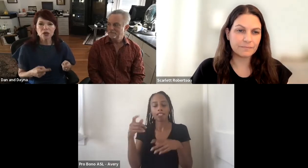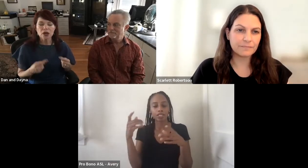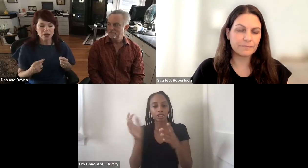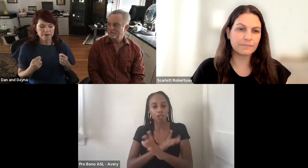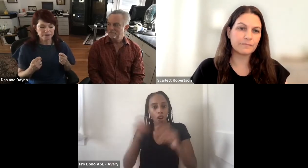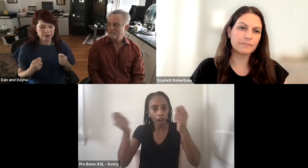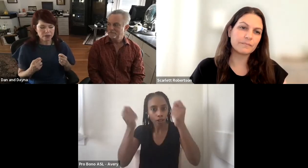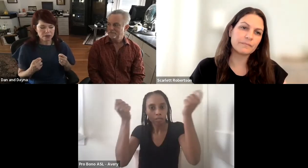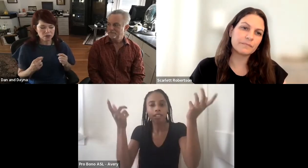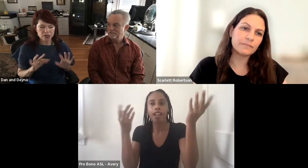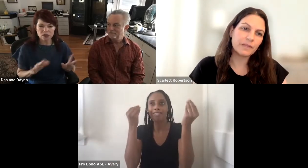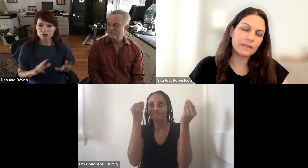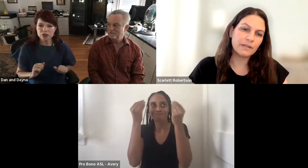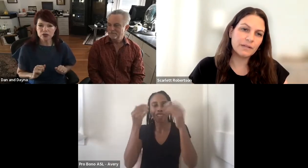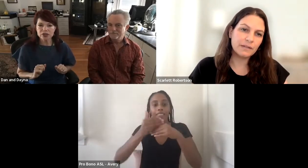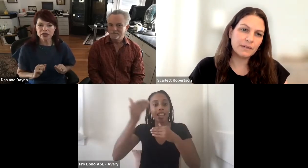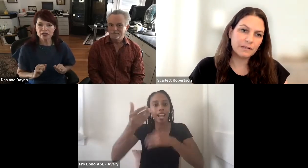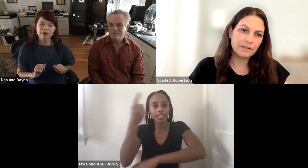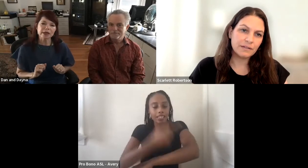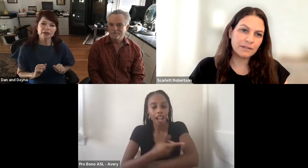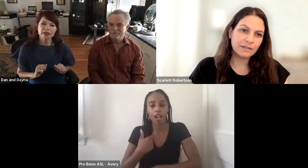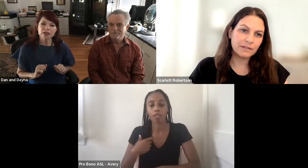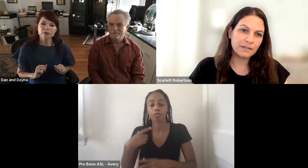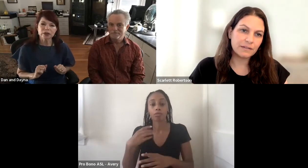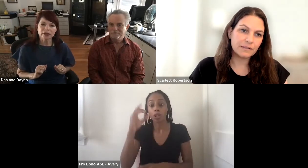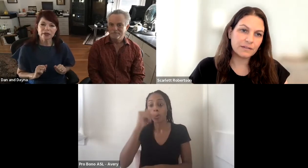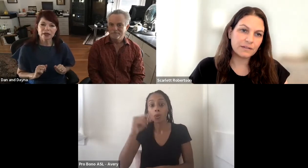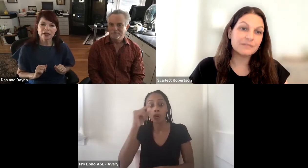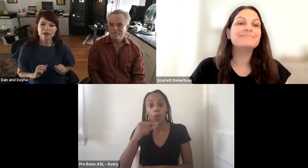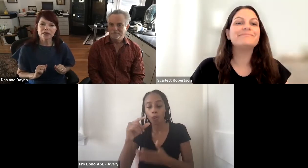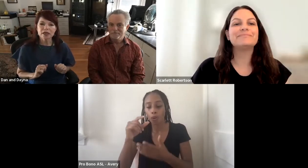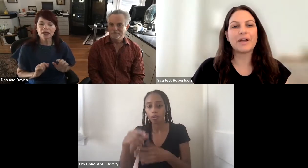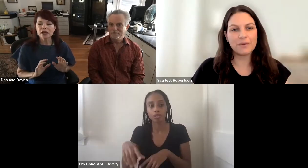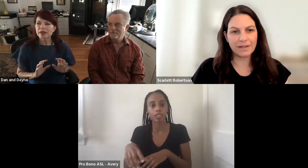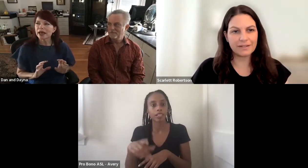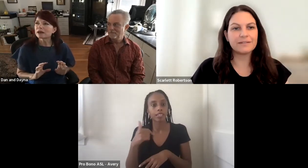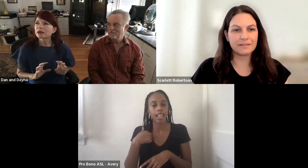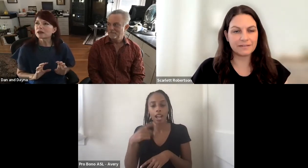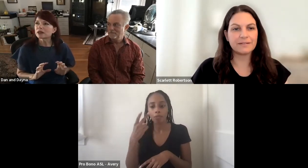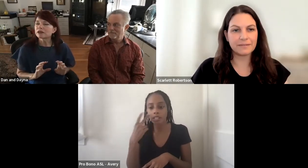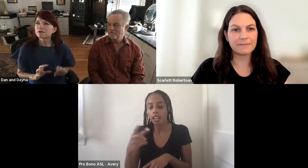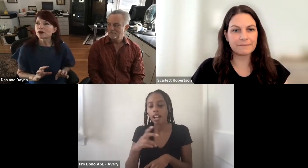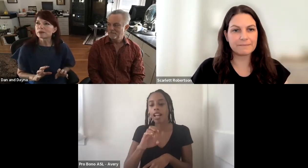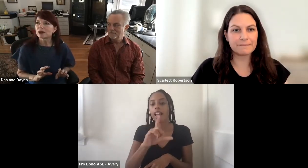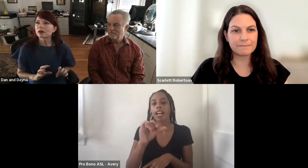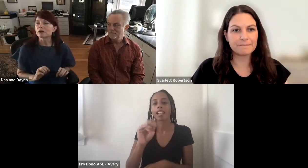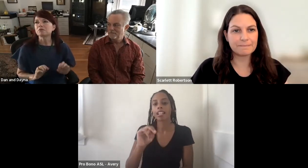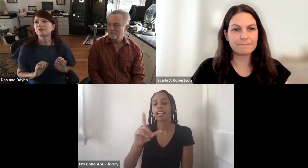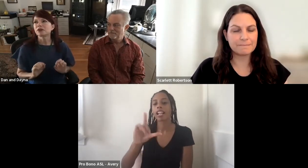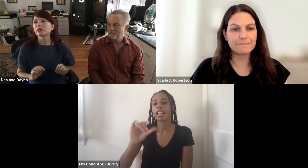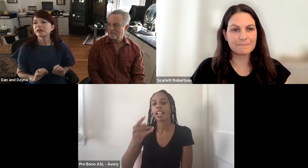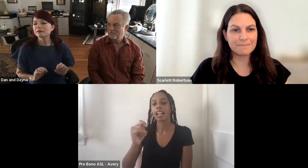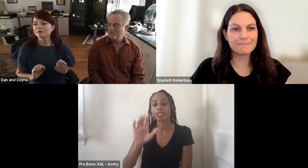over, we did a Google search and up came Alan Light's book. And that confirmed